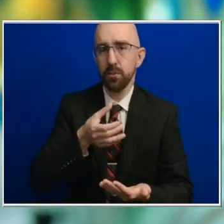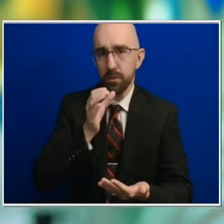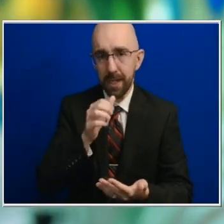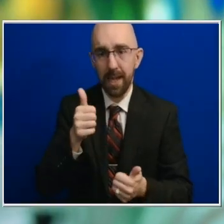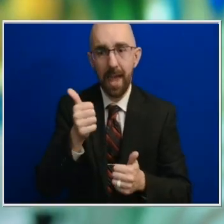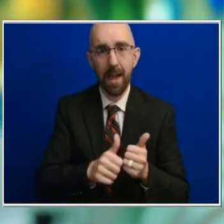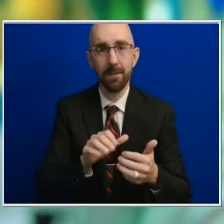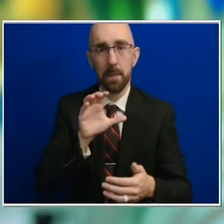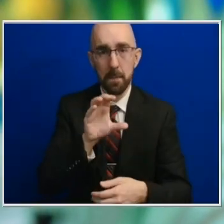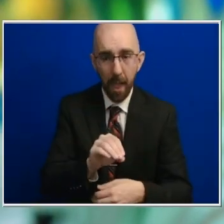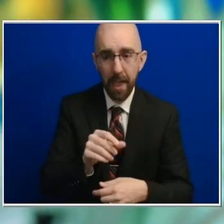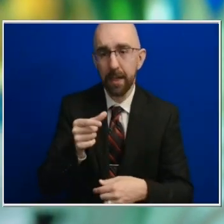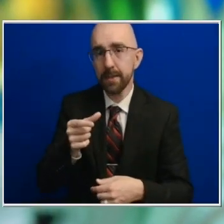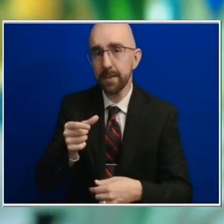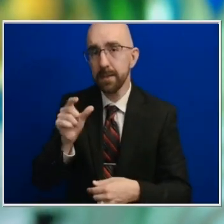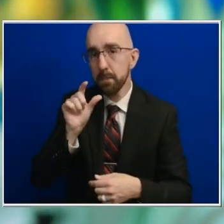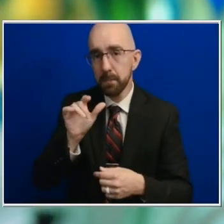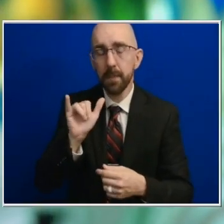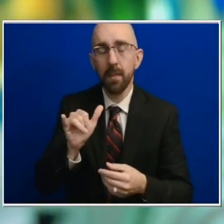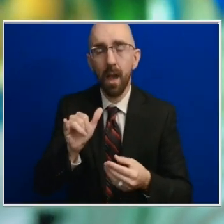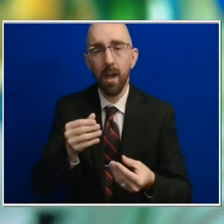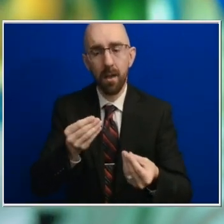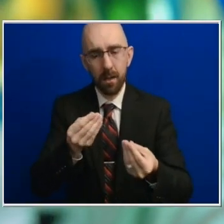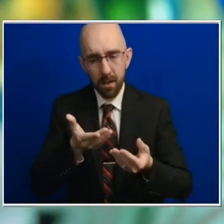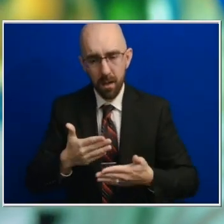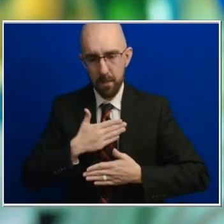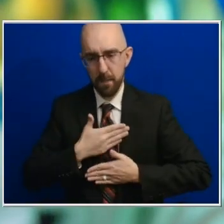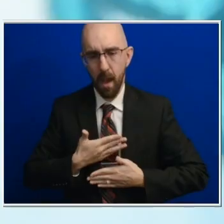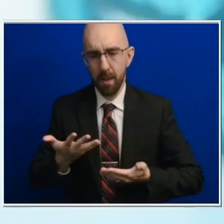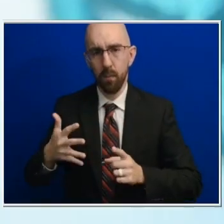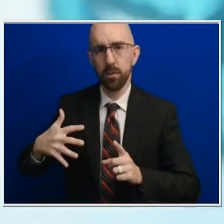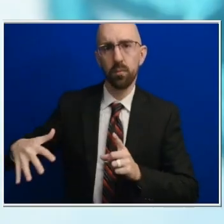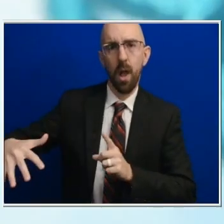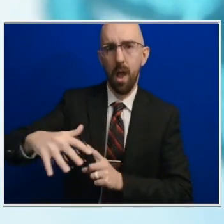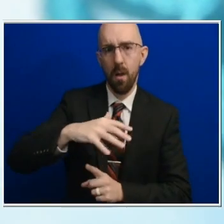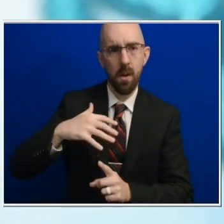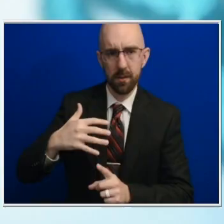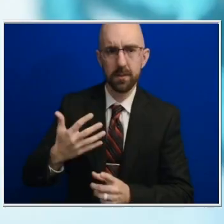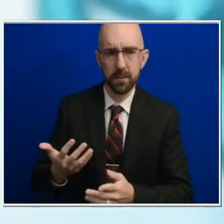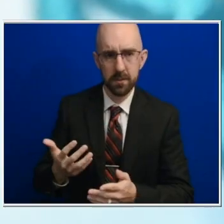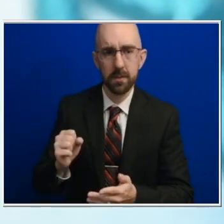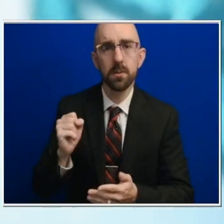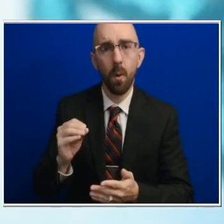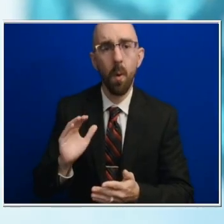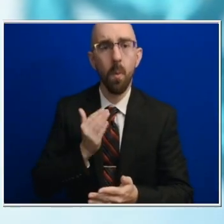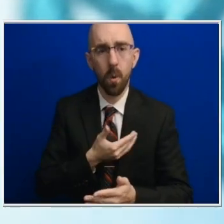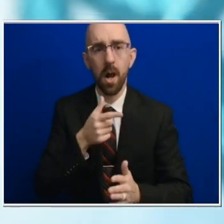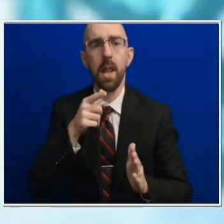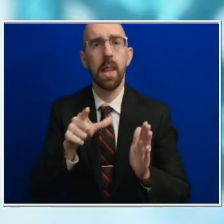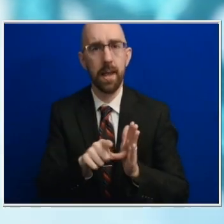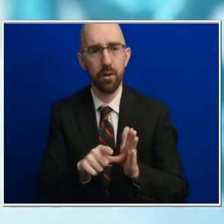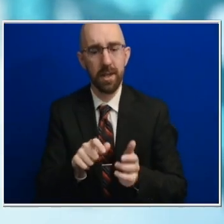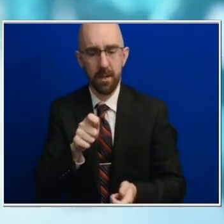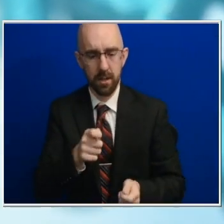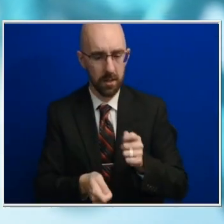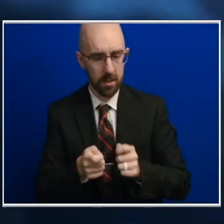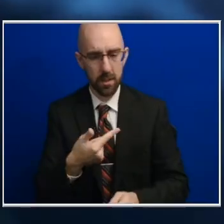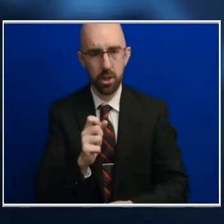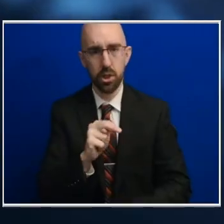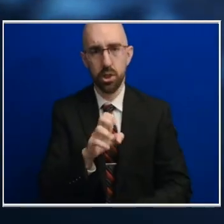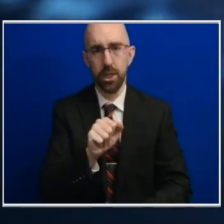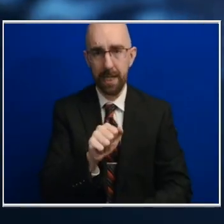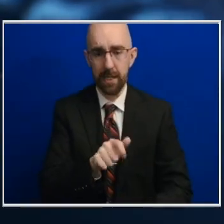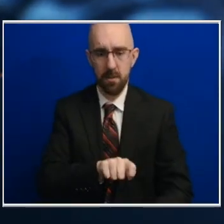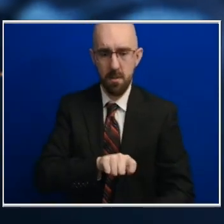sip informs our body of our surroundings, of our environment. So we're literally turning our genes on and off. We